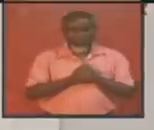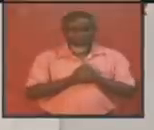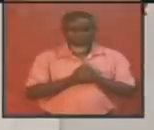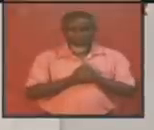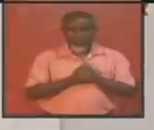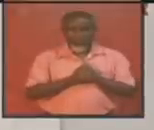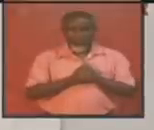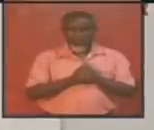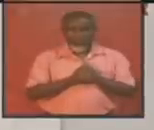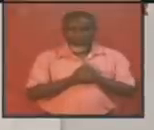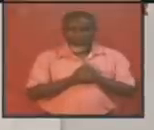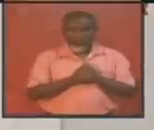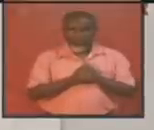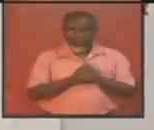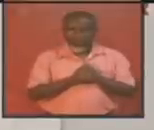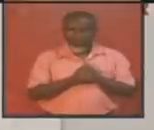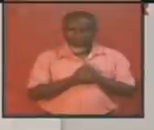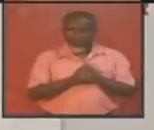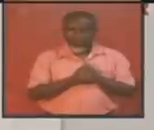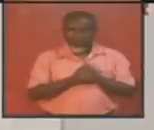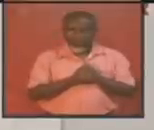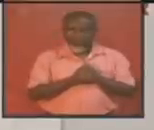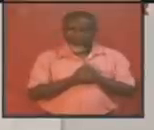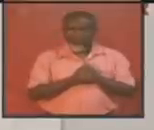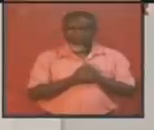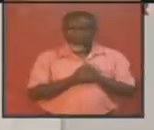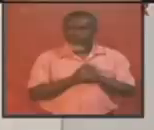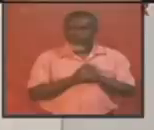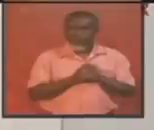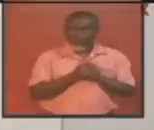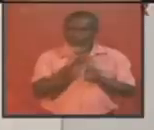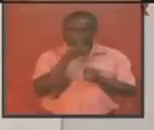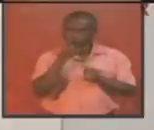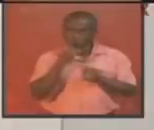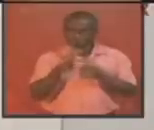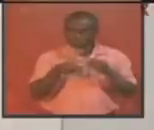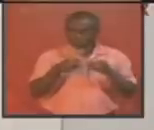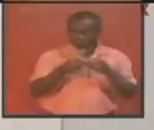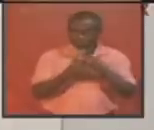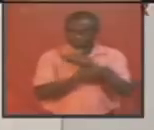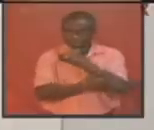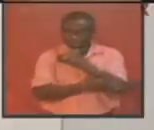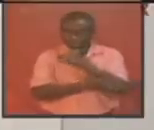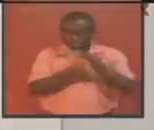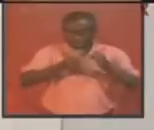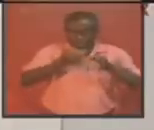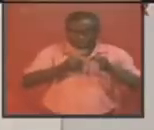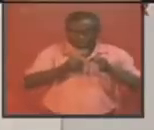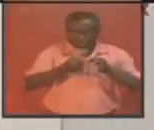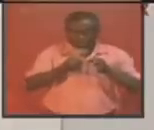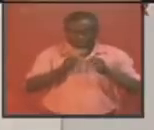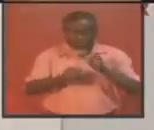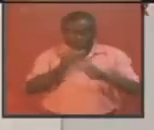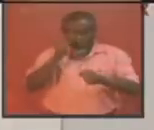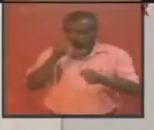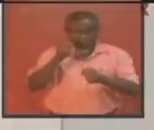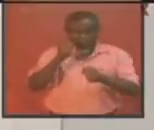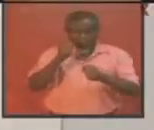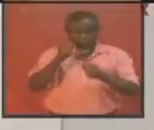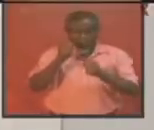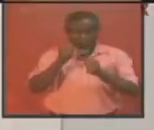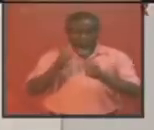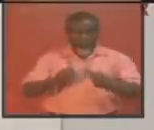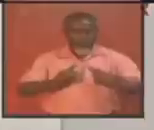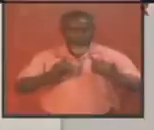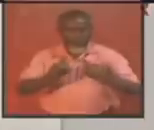With respect to the issue of whether this country has been proactive or not, I think that has